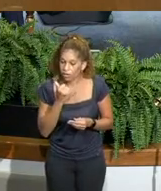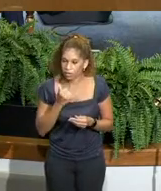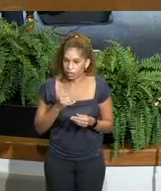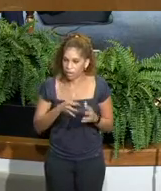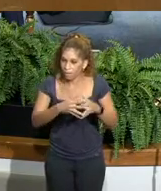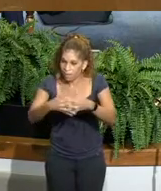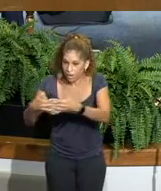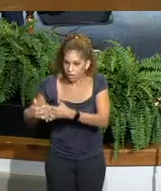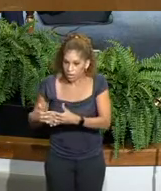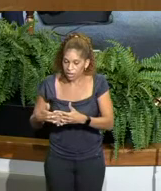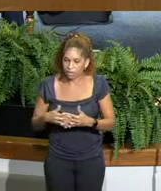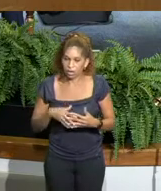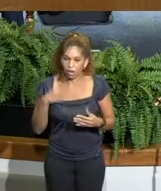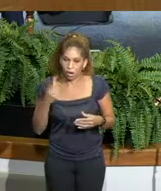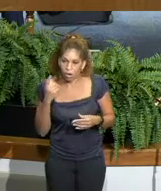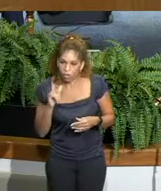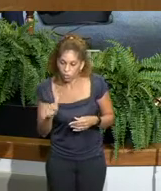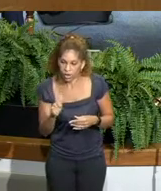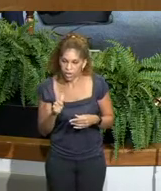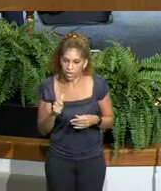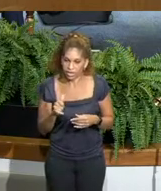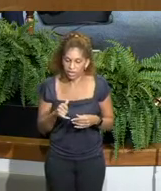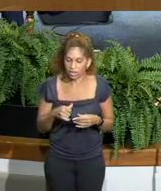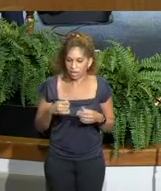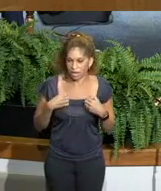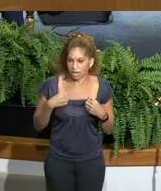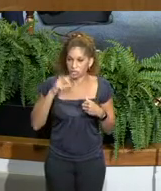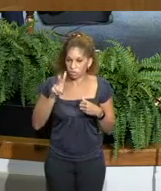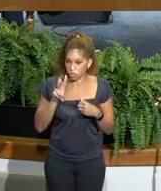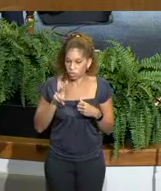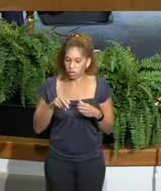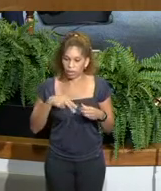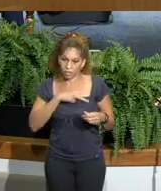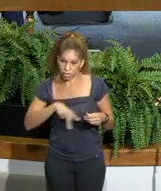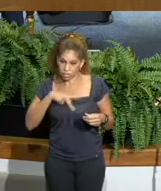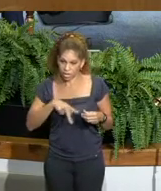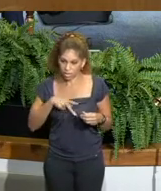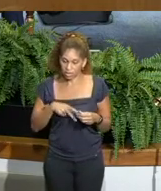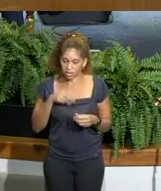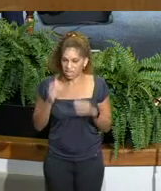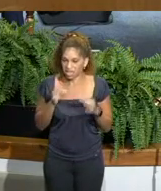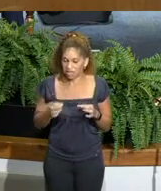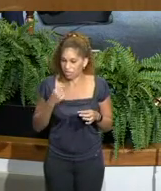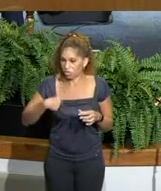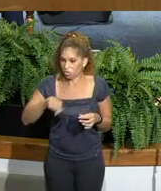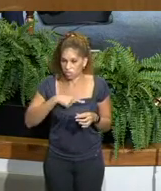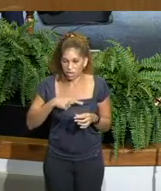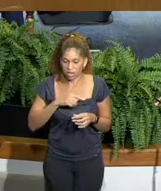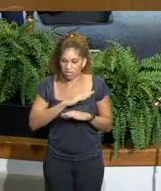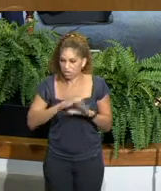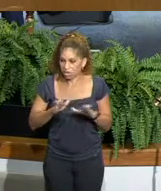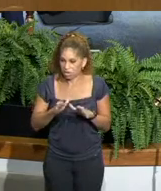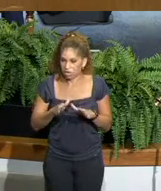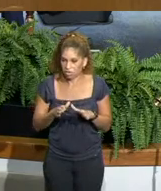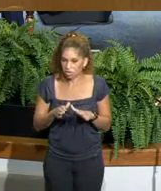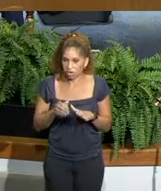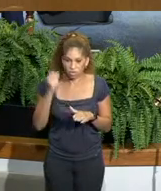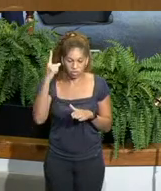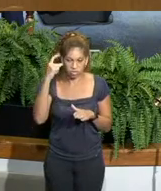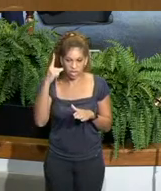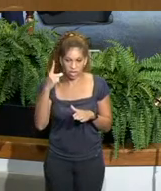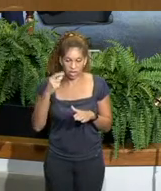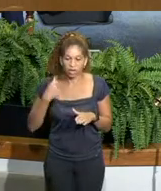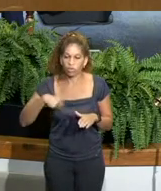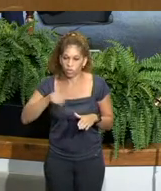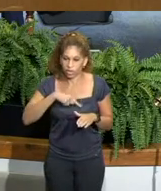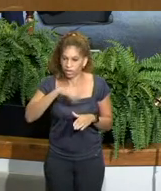America has always had competing dualities. If we do not face this reality, we can never come to terms with who